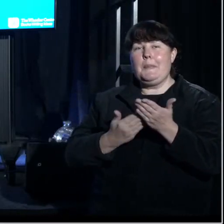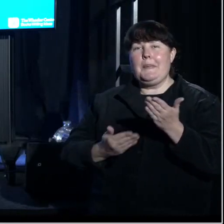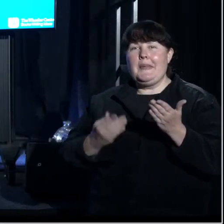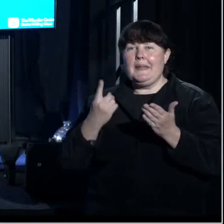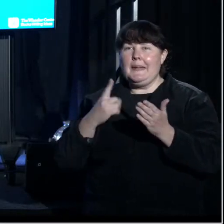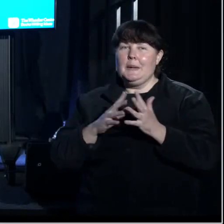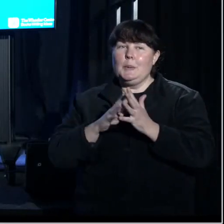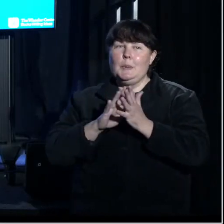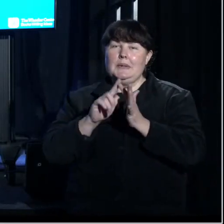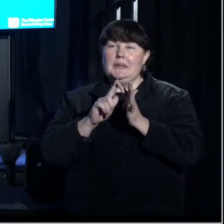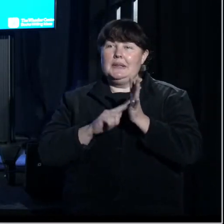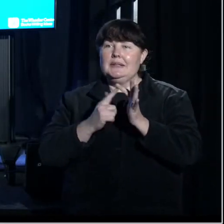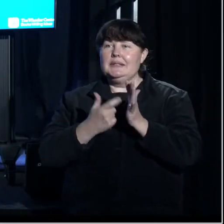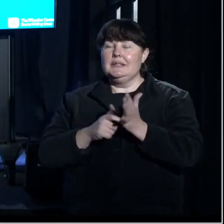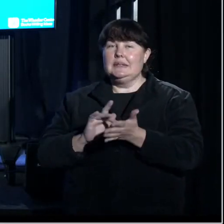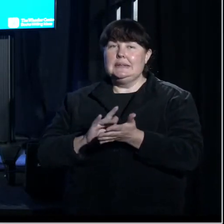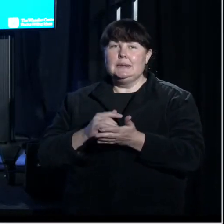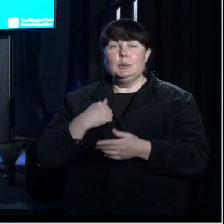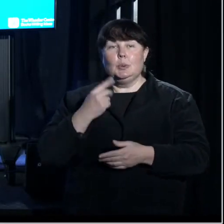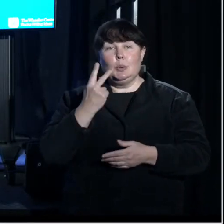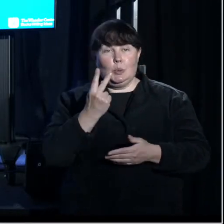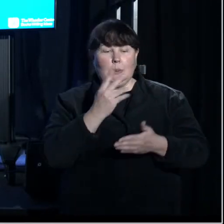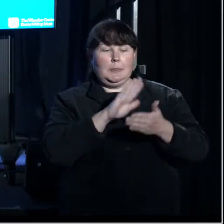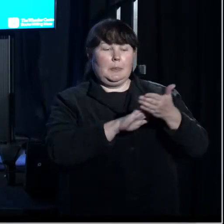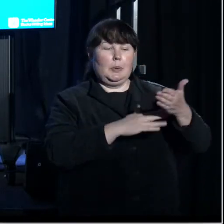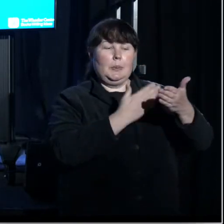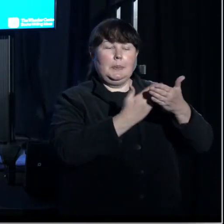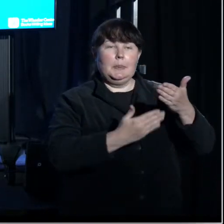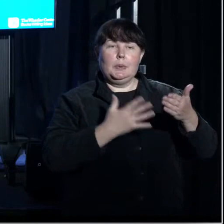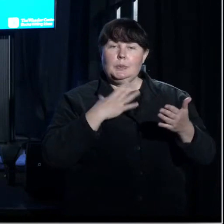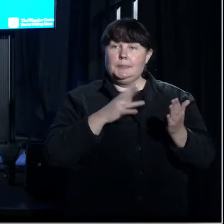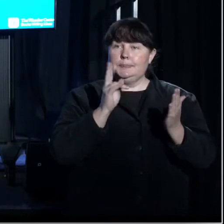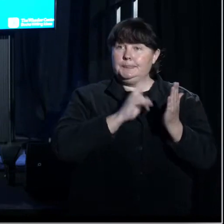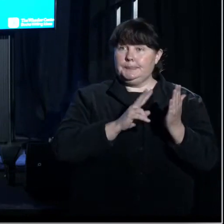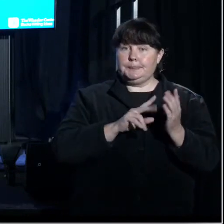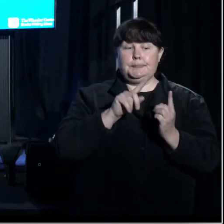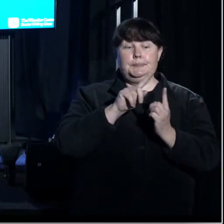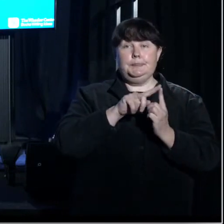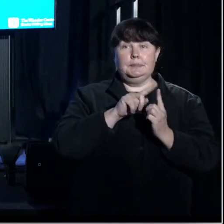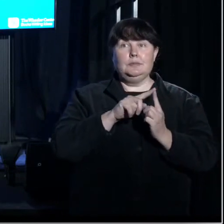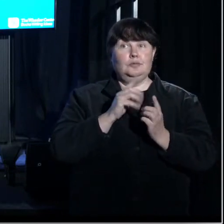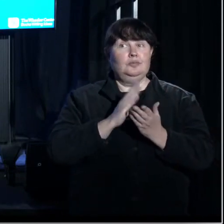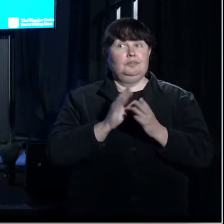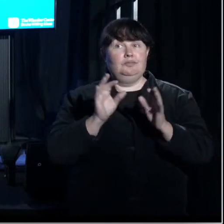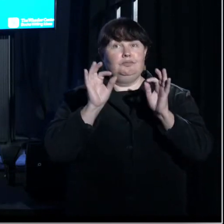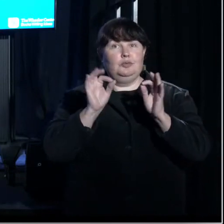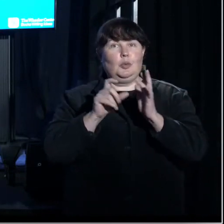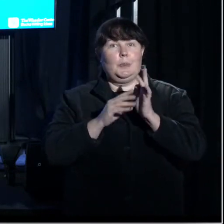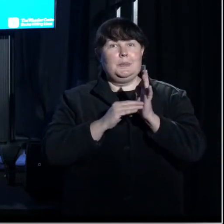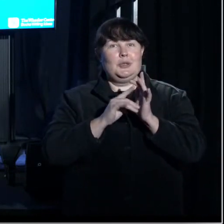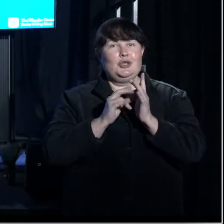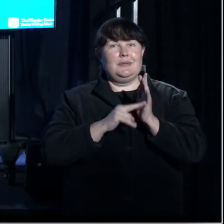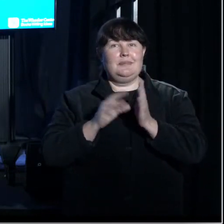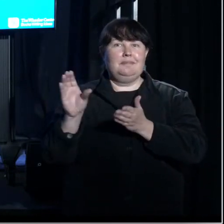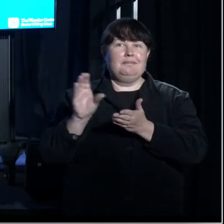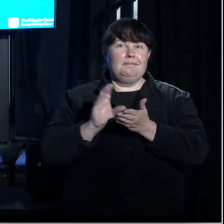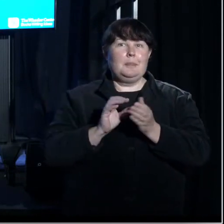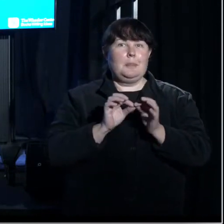two poems, and the first one has been specially commissioned by Red Room Poetry and is called Found